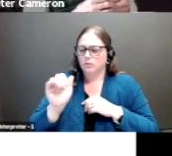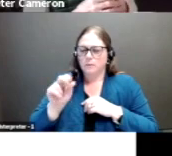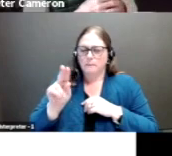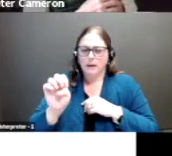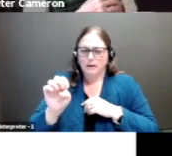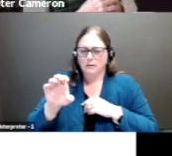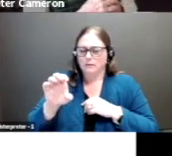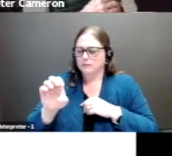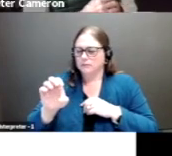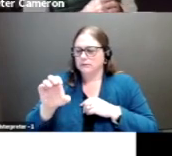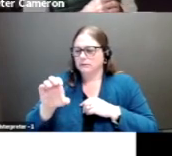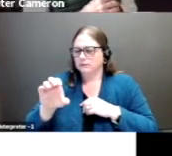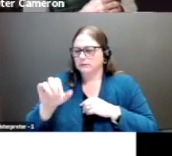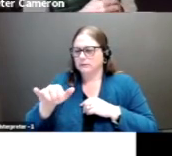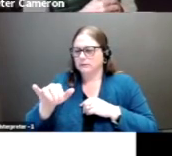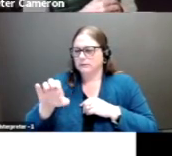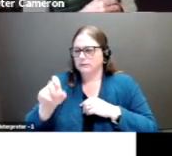repair